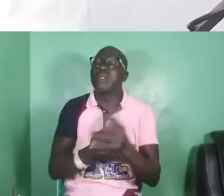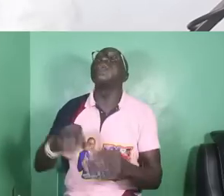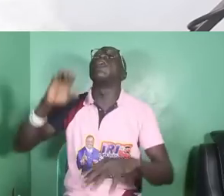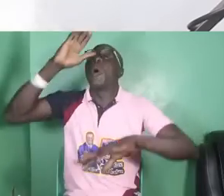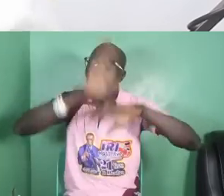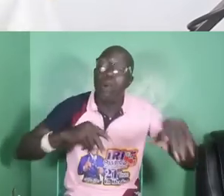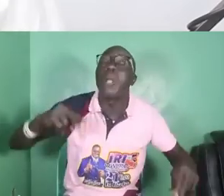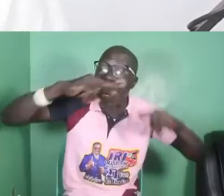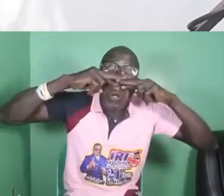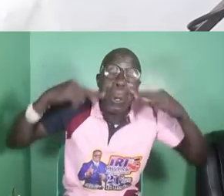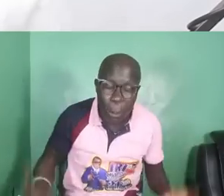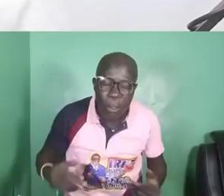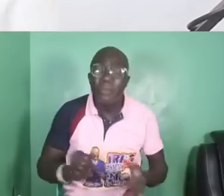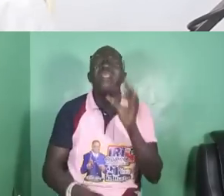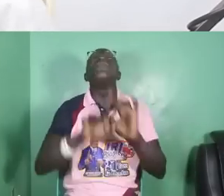leave.